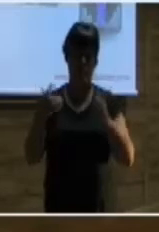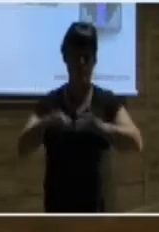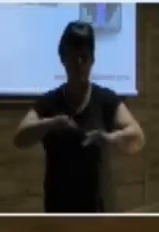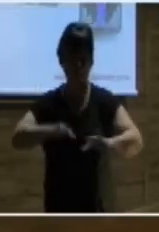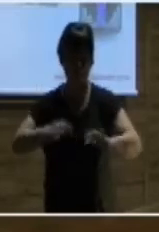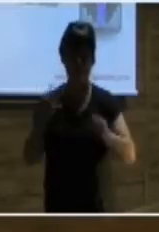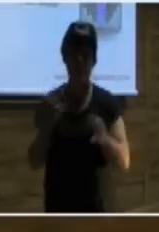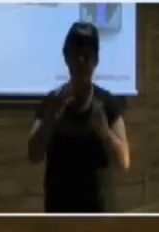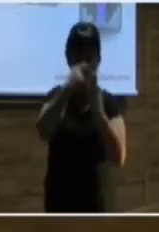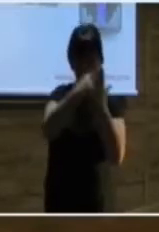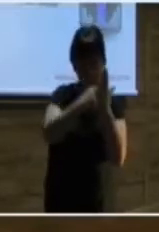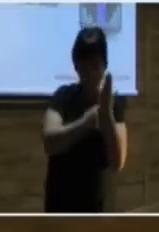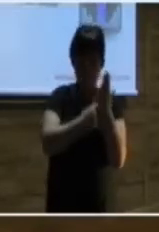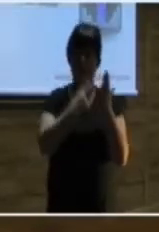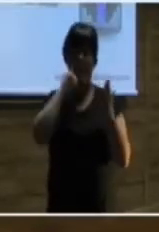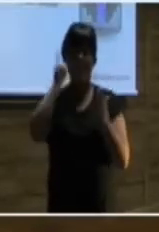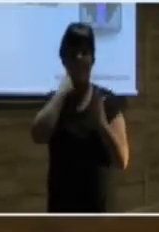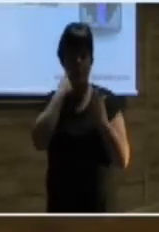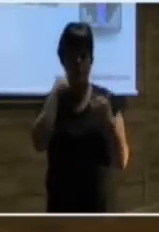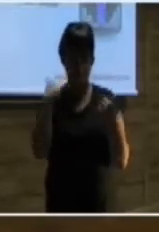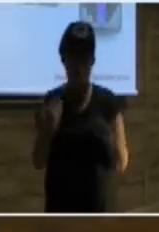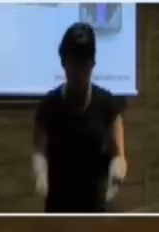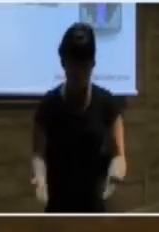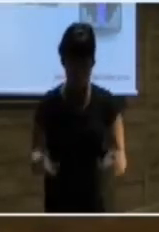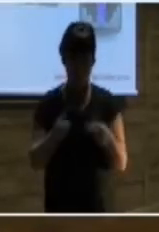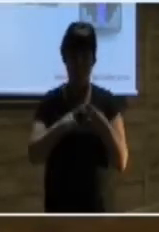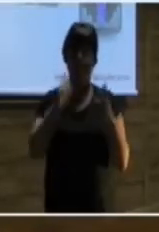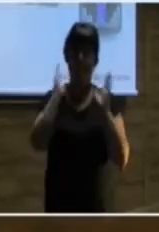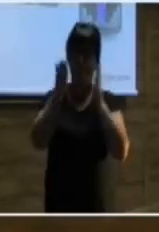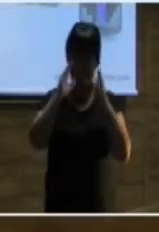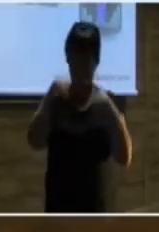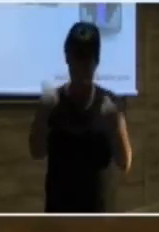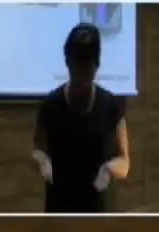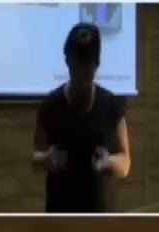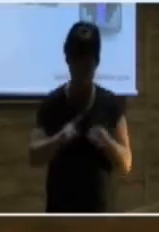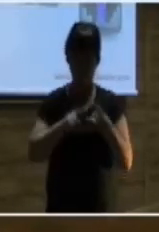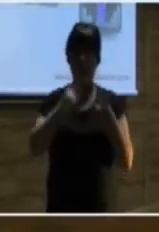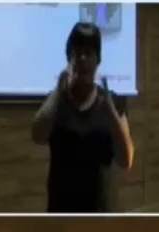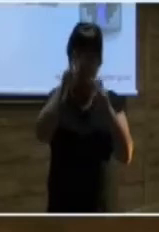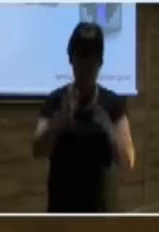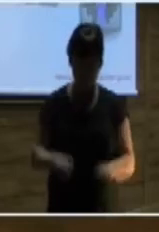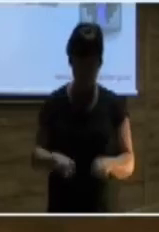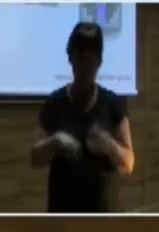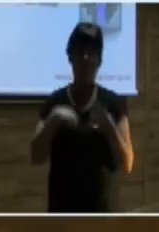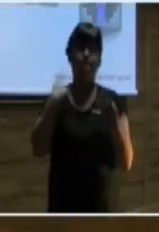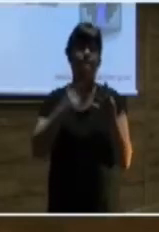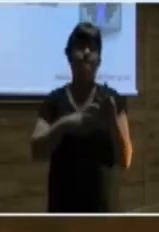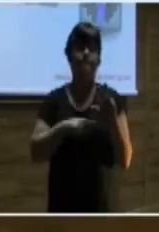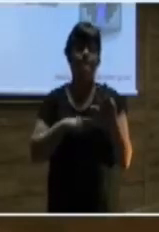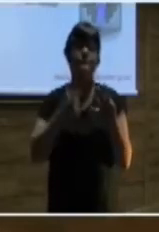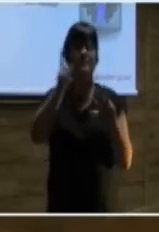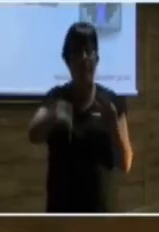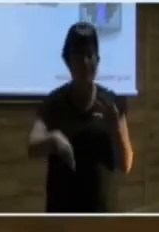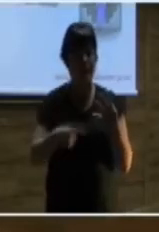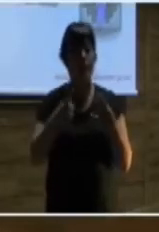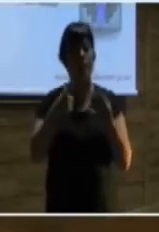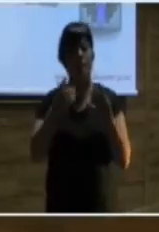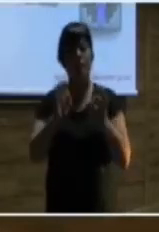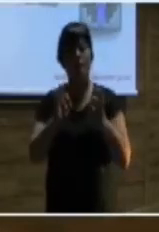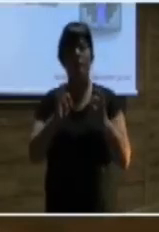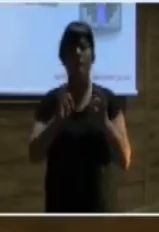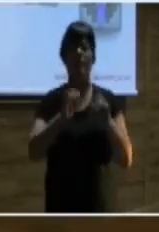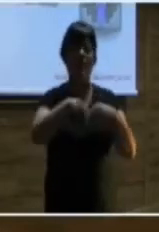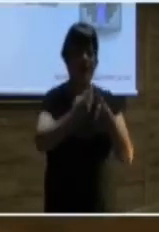early intervention. It needs to include research, and it needs to particularly include care for families. Because as I said